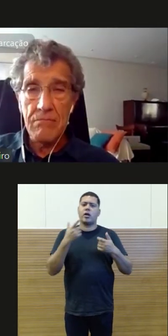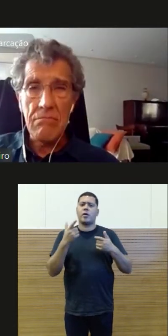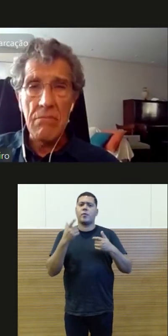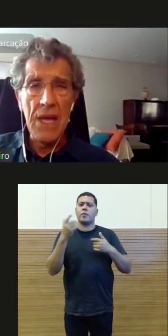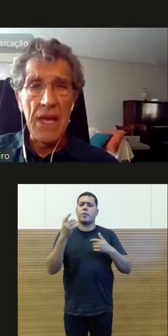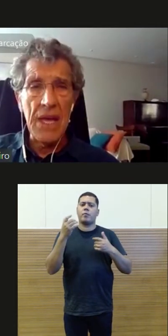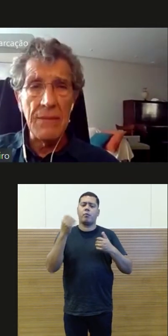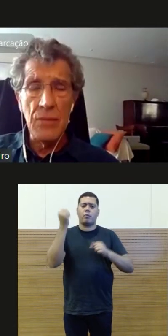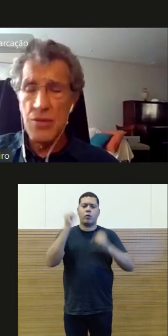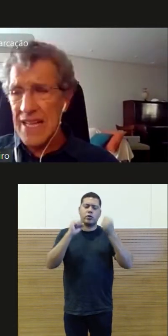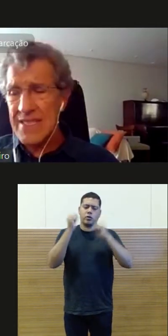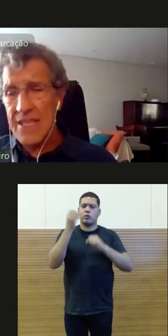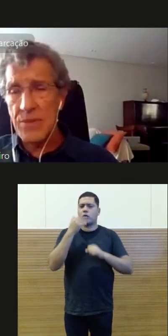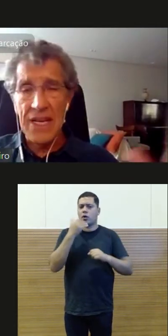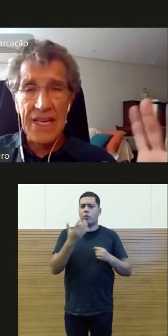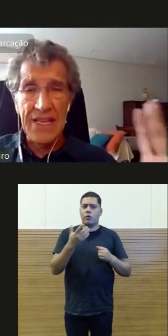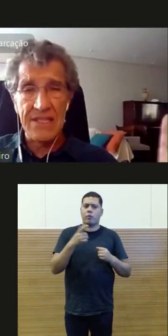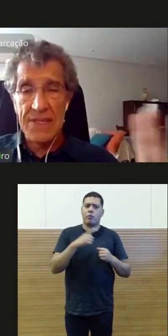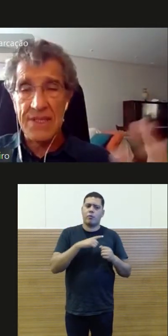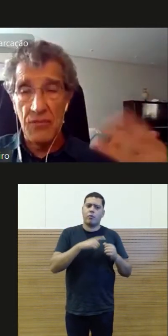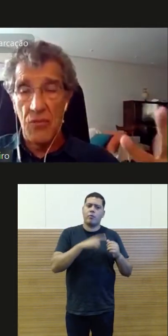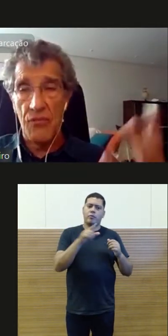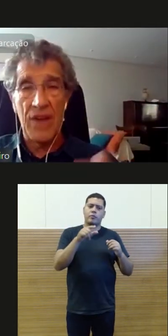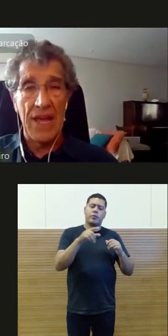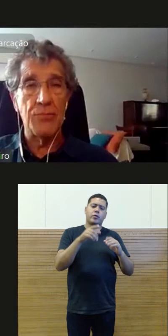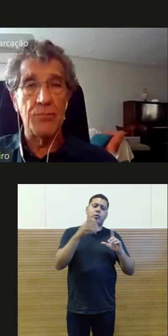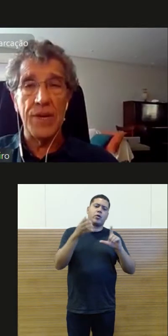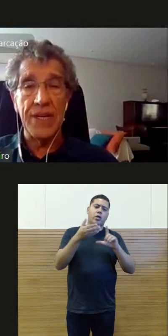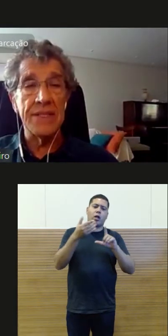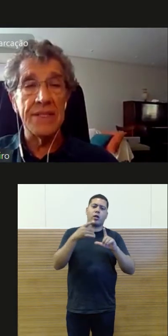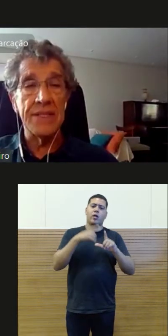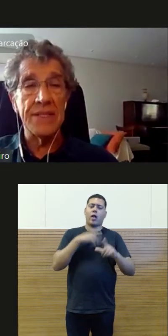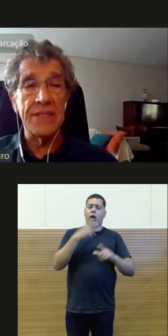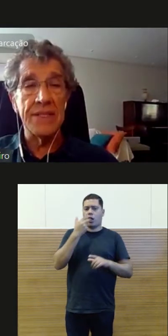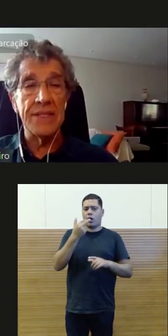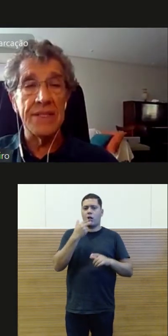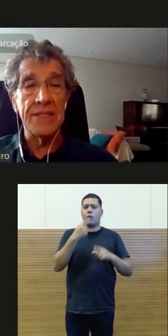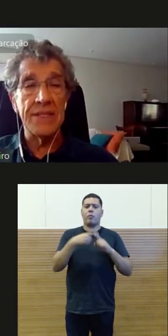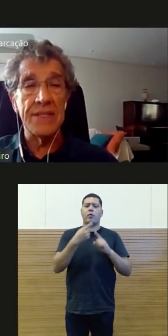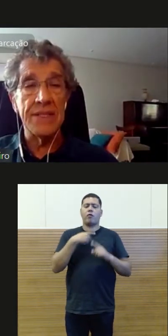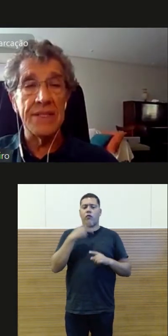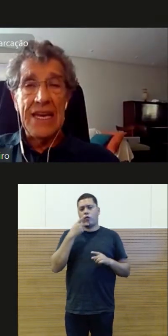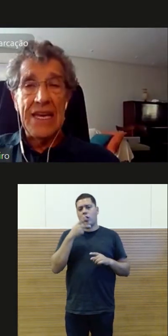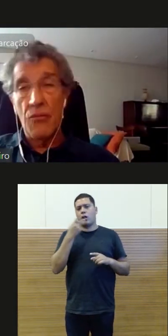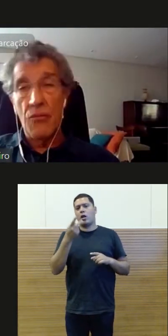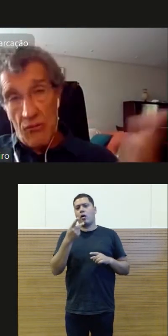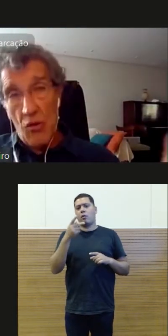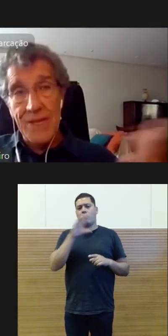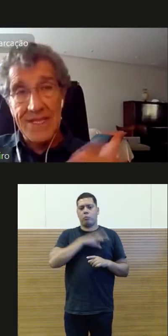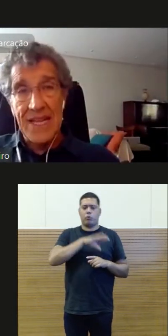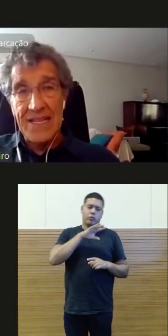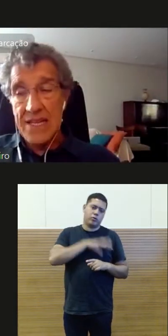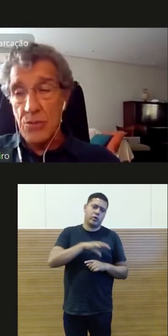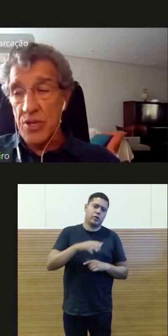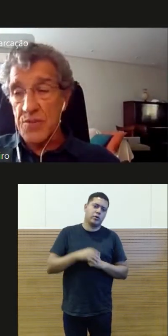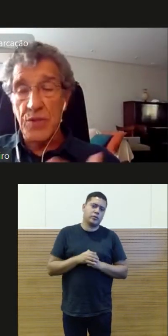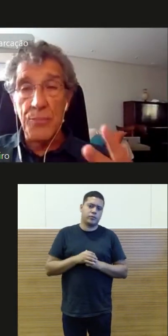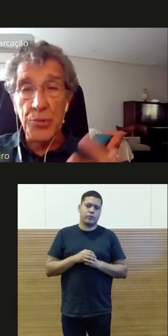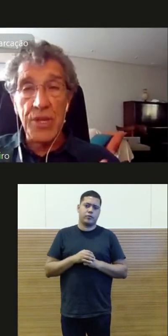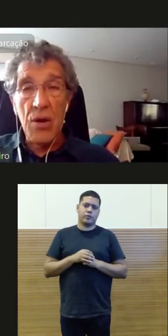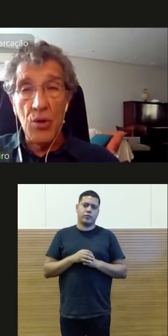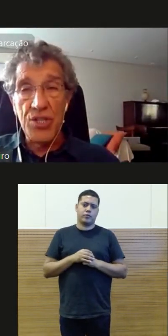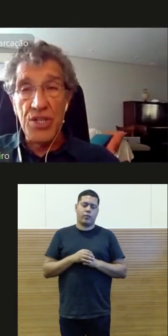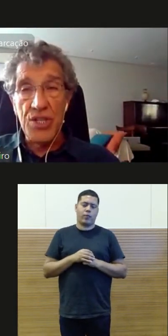should take into consideration the processing of the foods? Well, my slides are in English, but I'll be speaking in Portuguese for today.